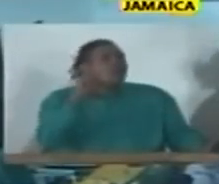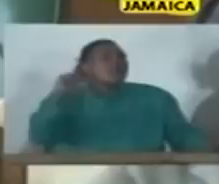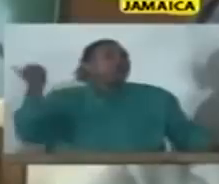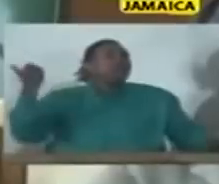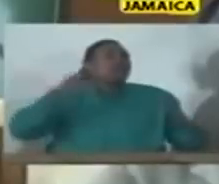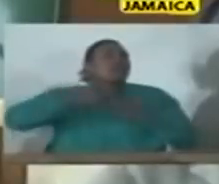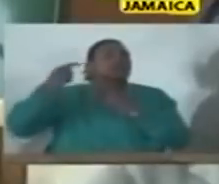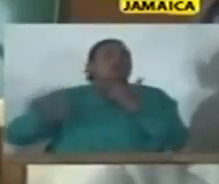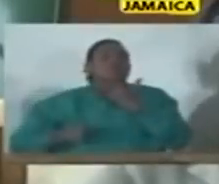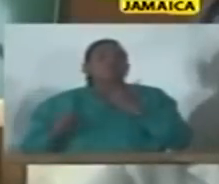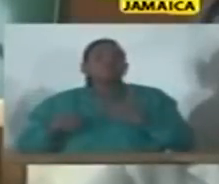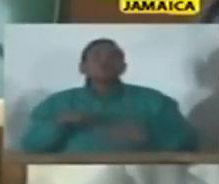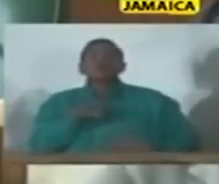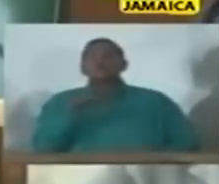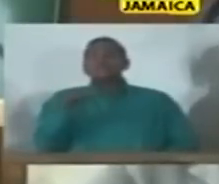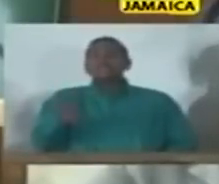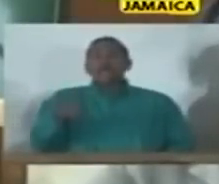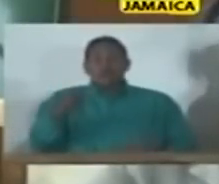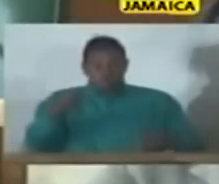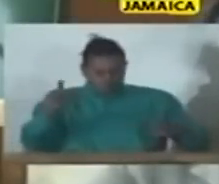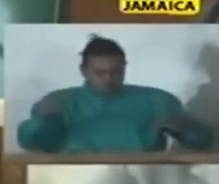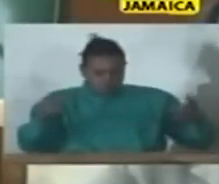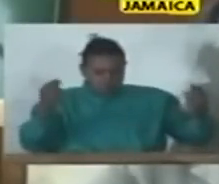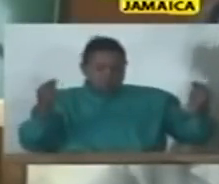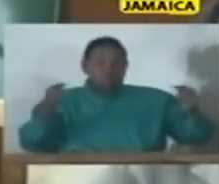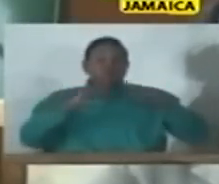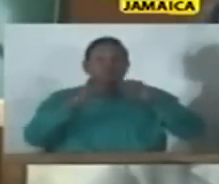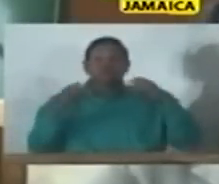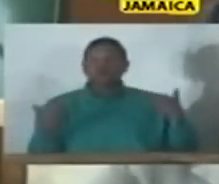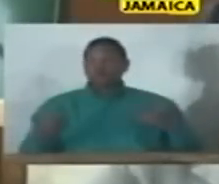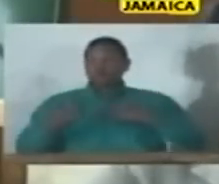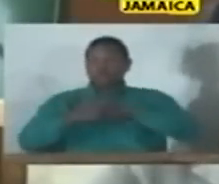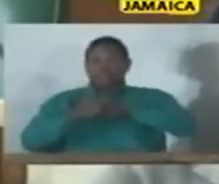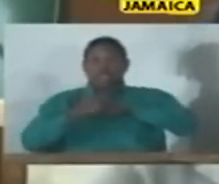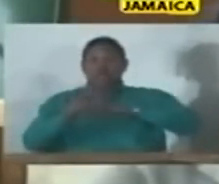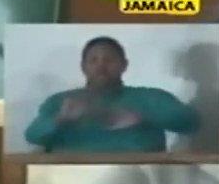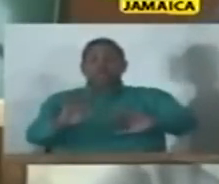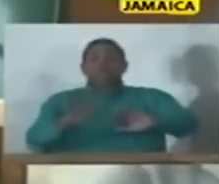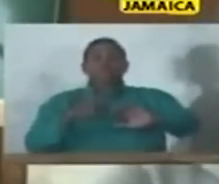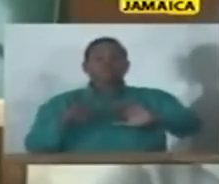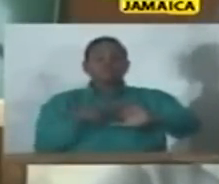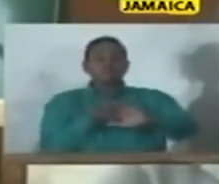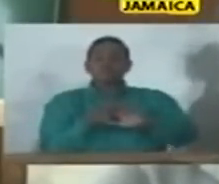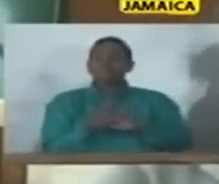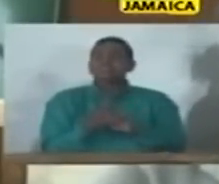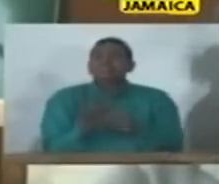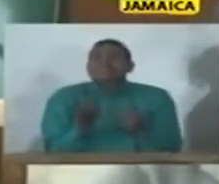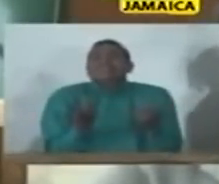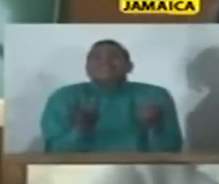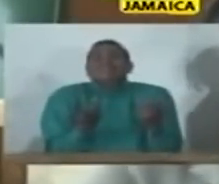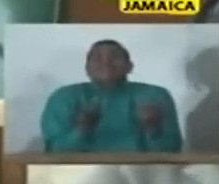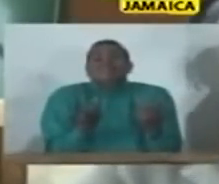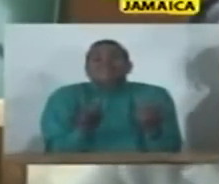which we can or should do, but at this point, we are,